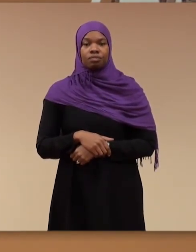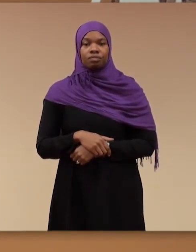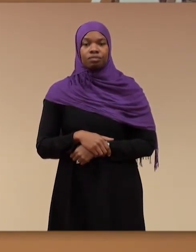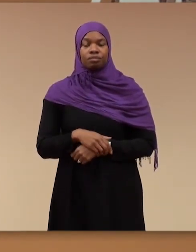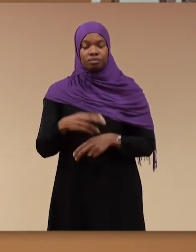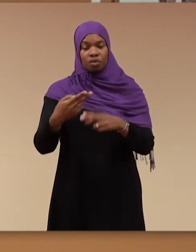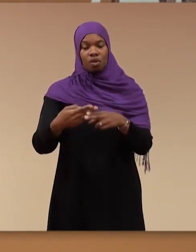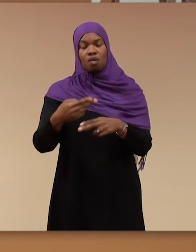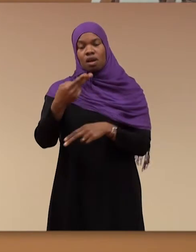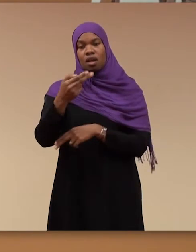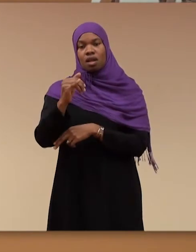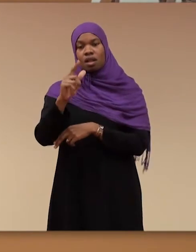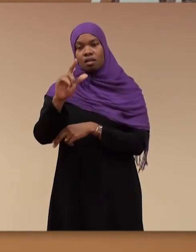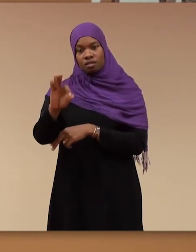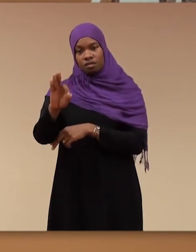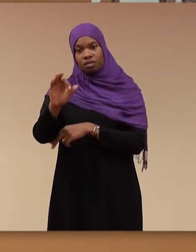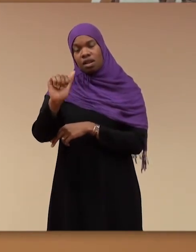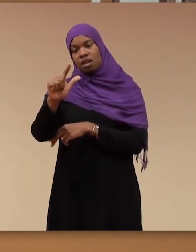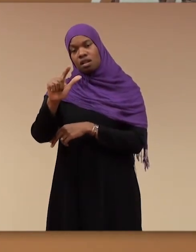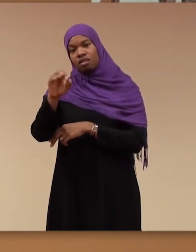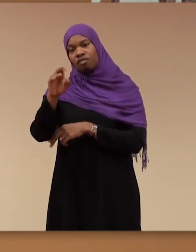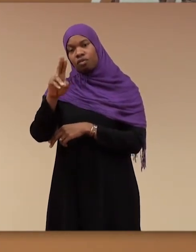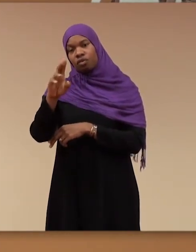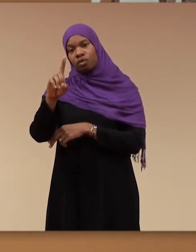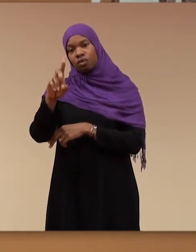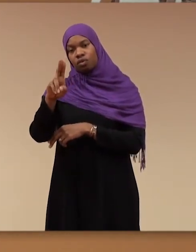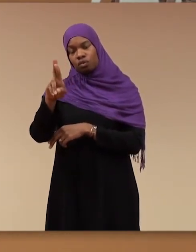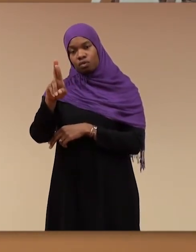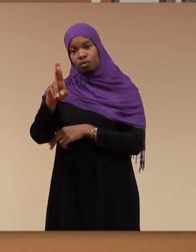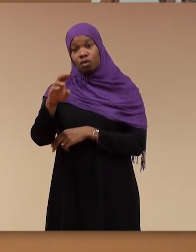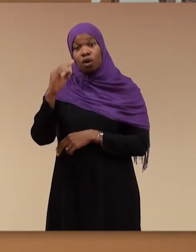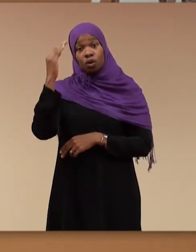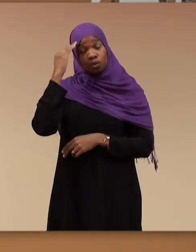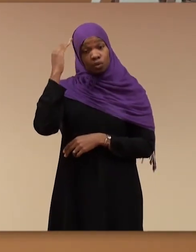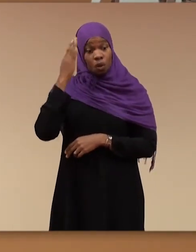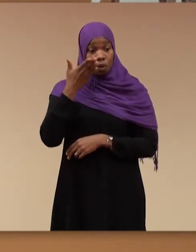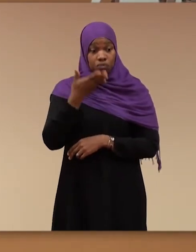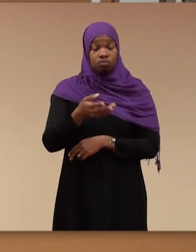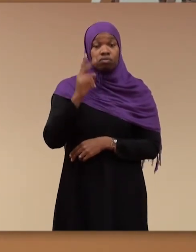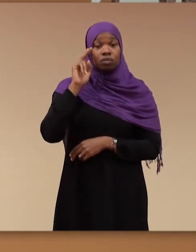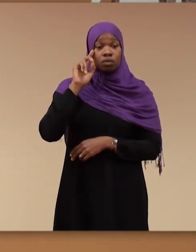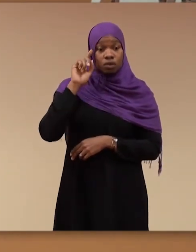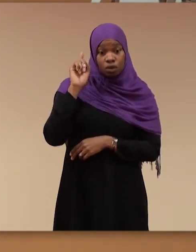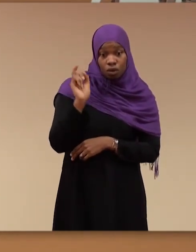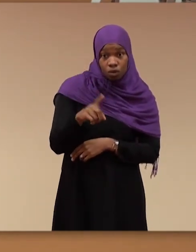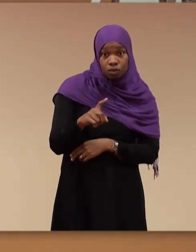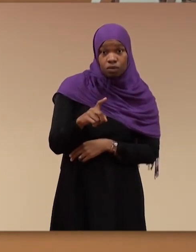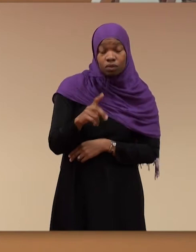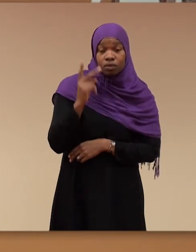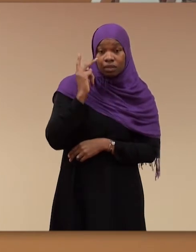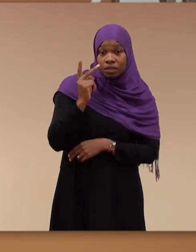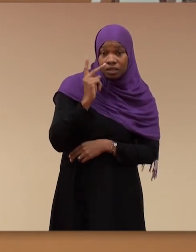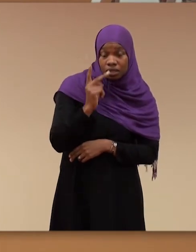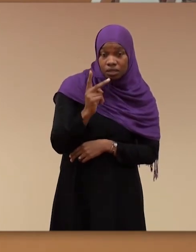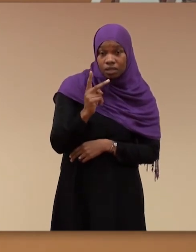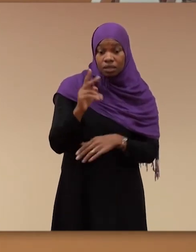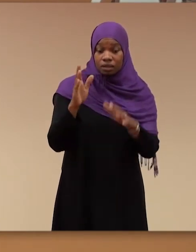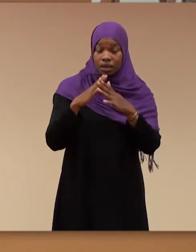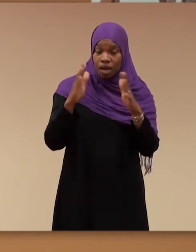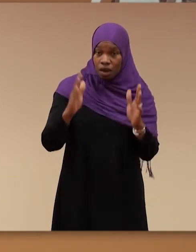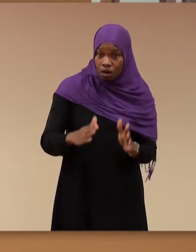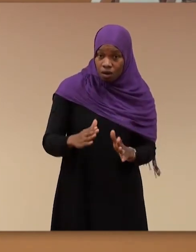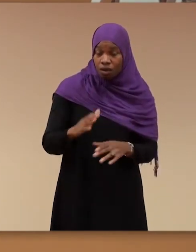al-Fudul. And guess who witnessed that treaty or that pact, Hilf al-Fudul, in the house of Abdullah